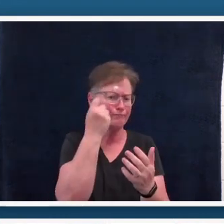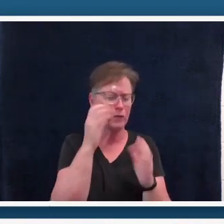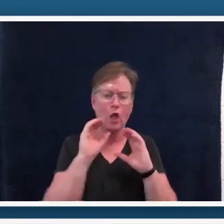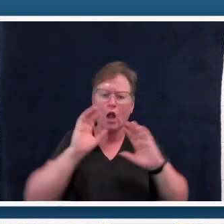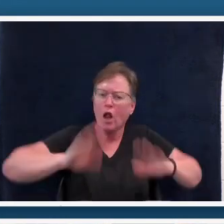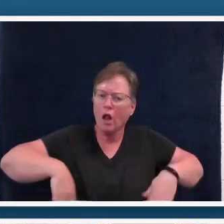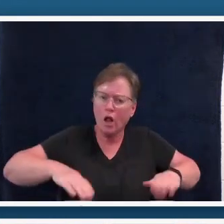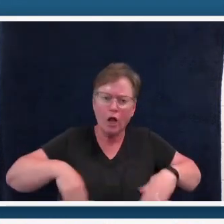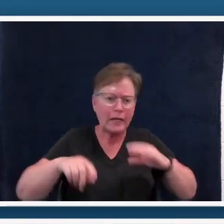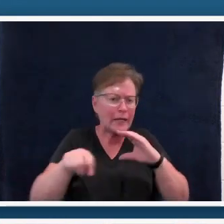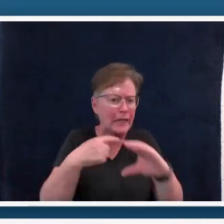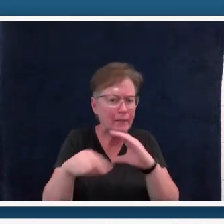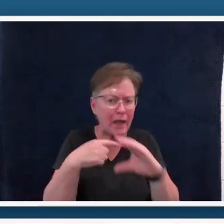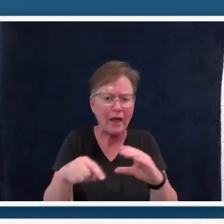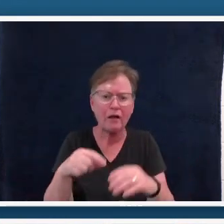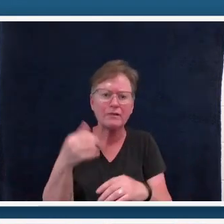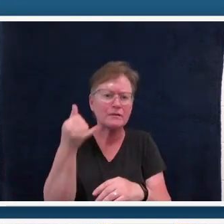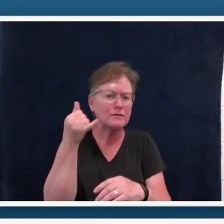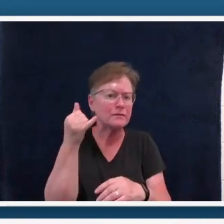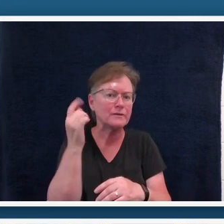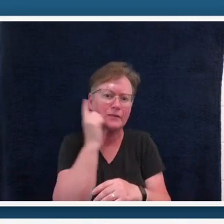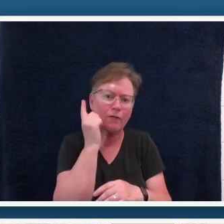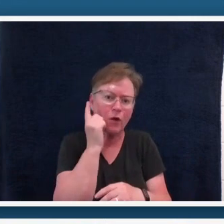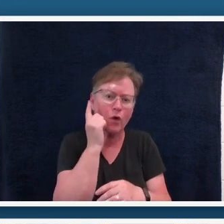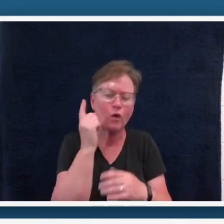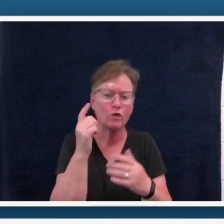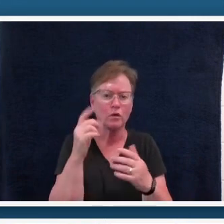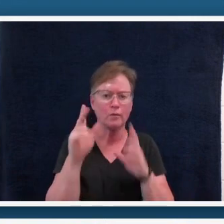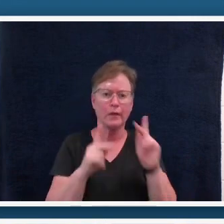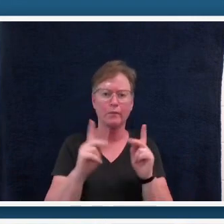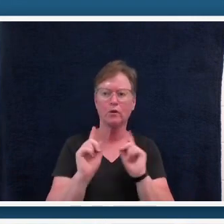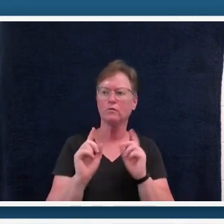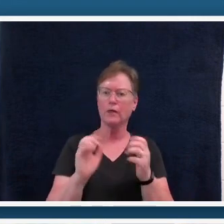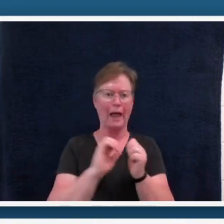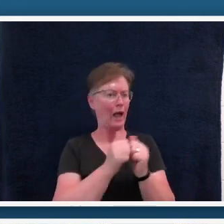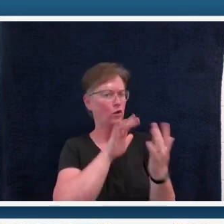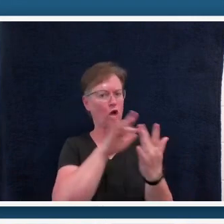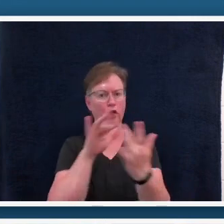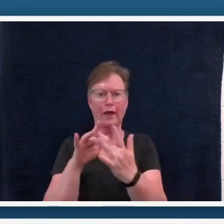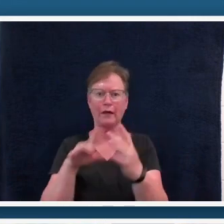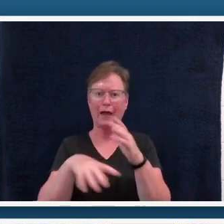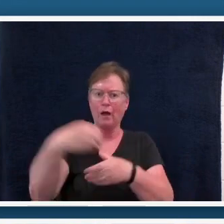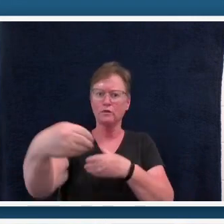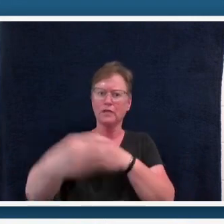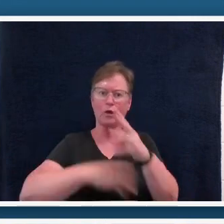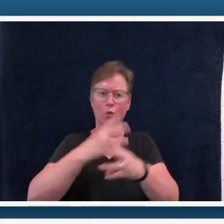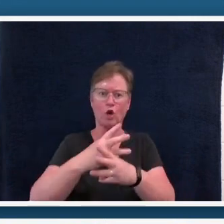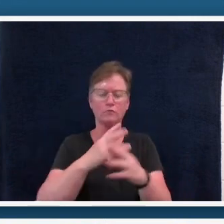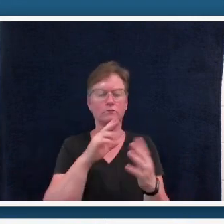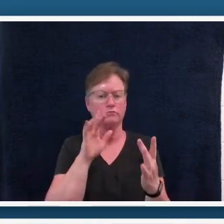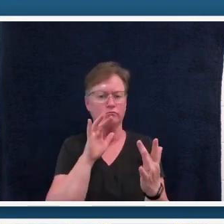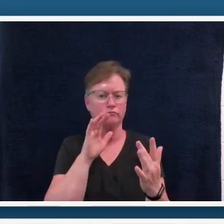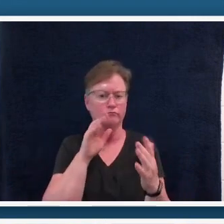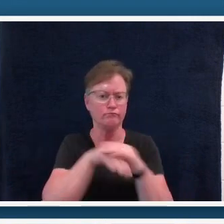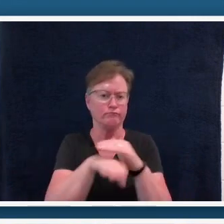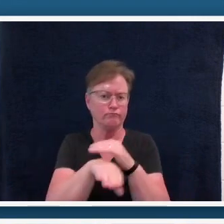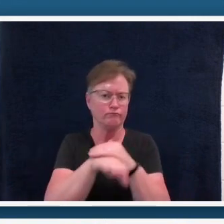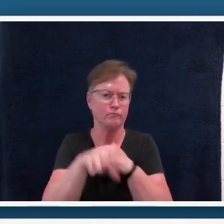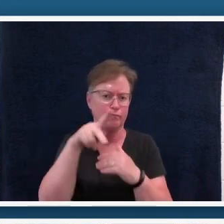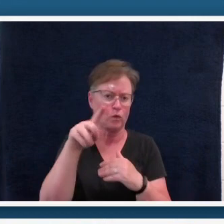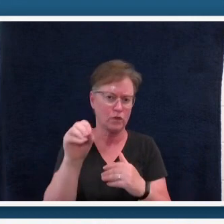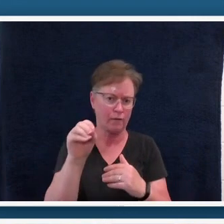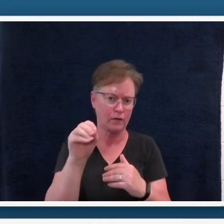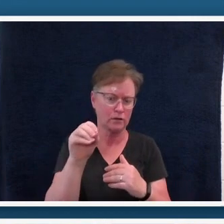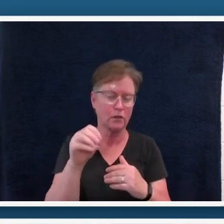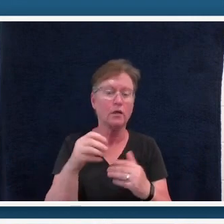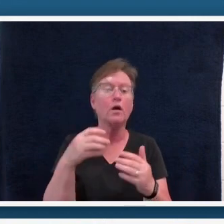almost everyone regularly visited the post office to keep in touch with the outside world. And so post offices were really the perfect place to